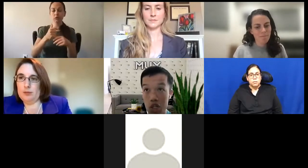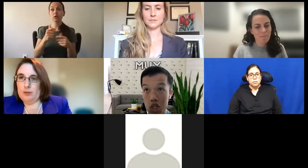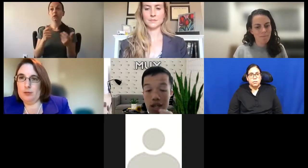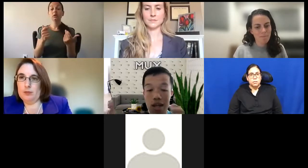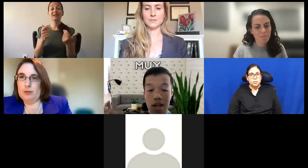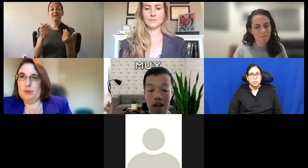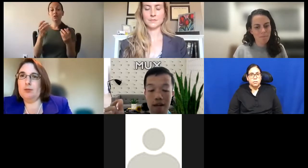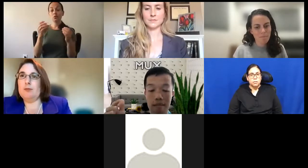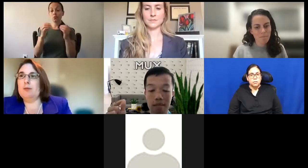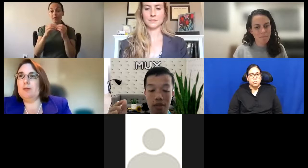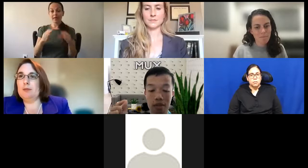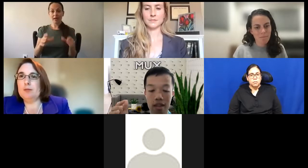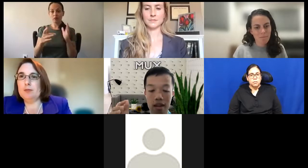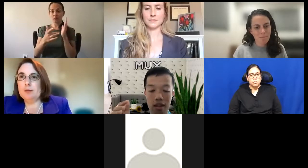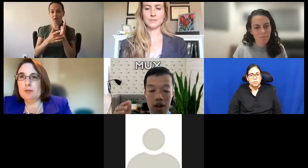more technology,